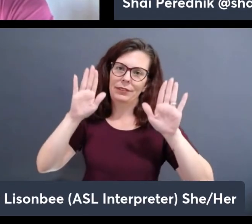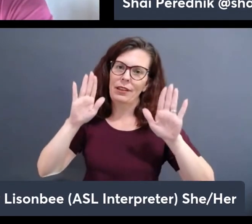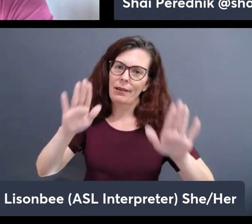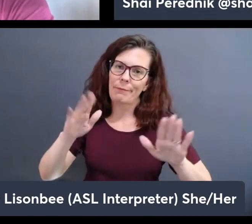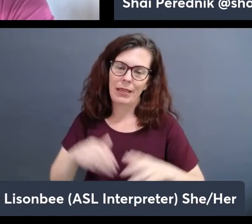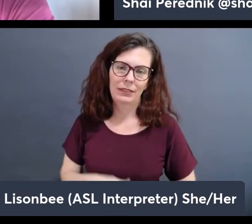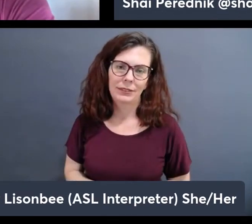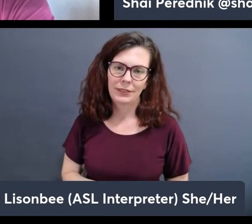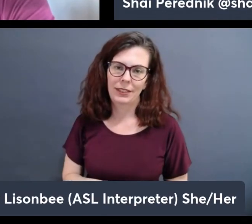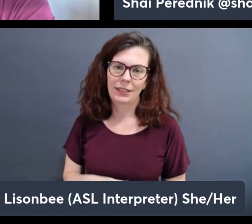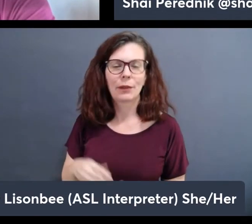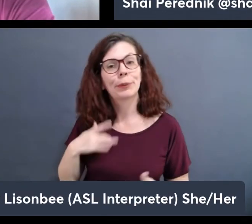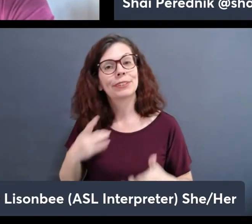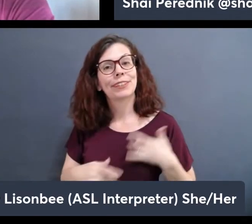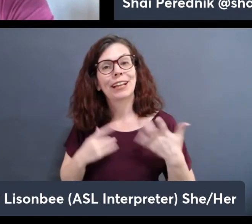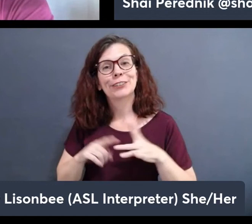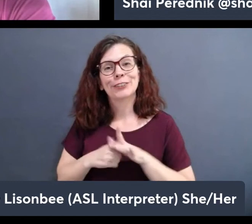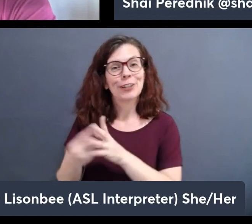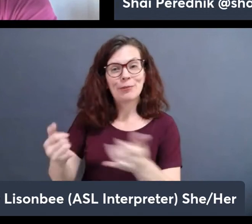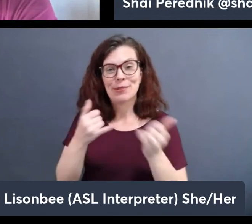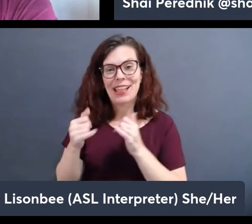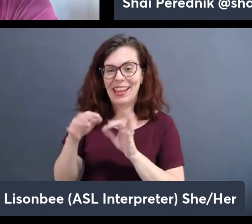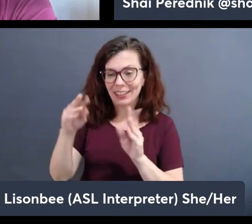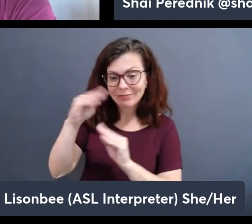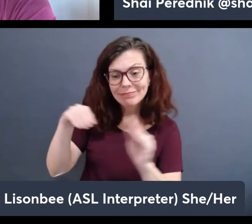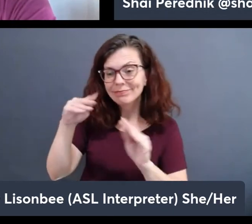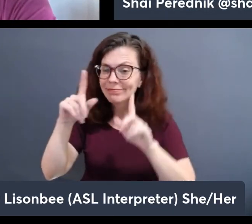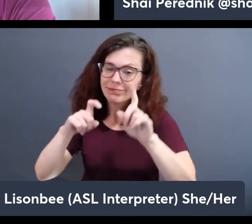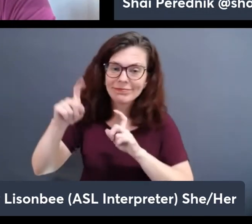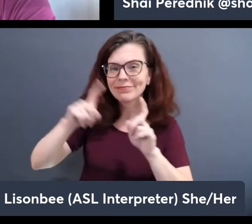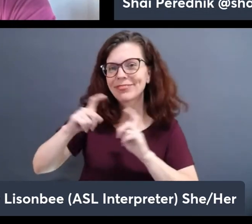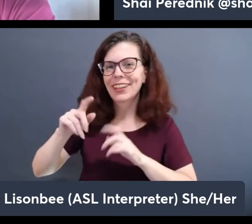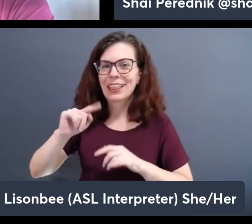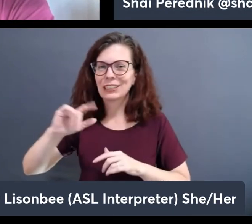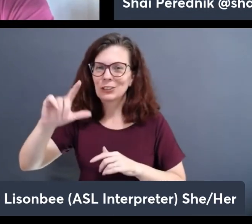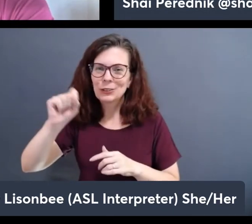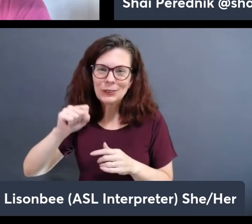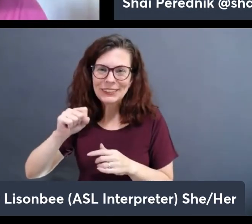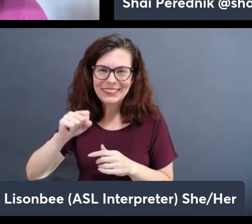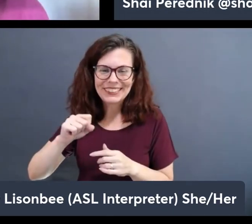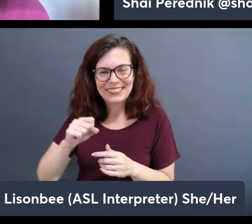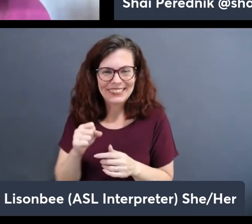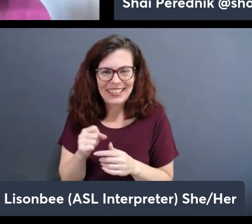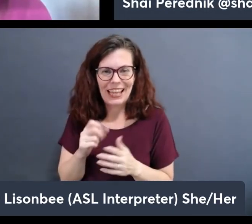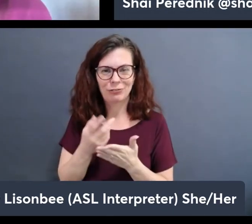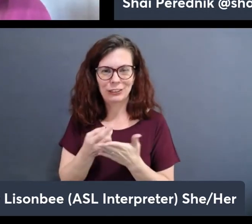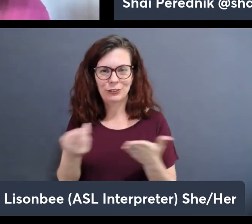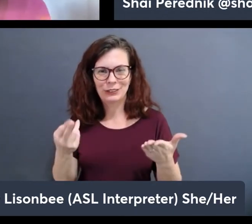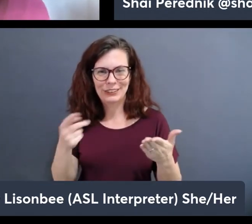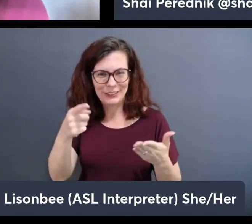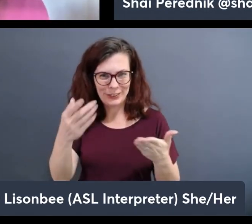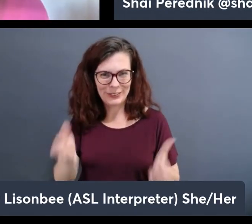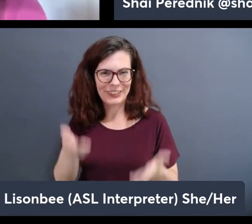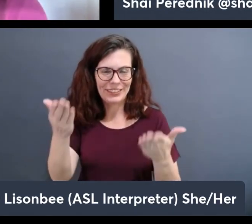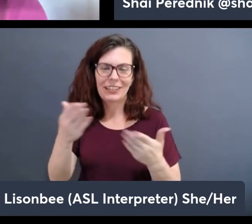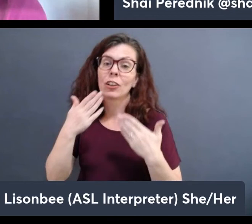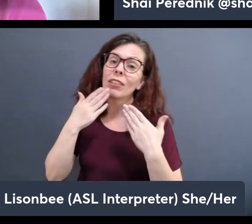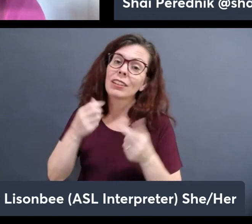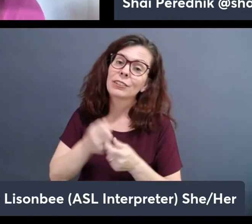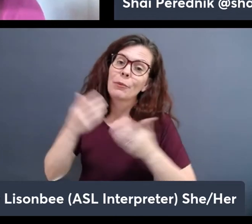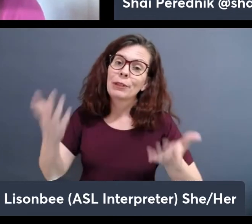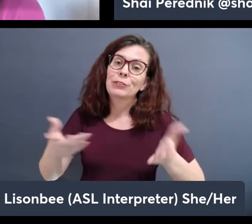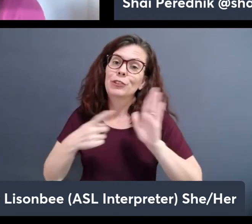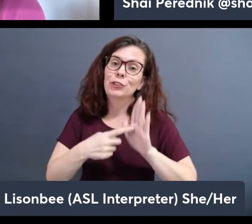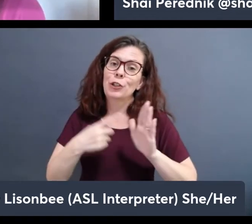I'm excited to start playing around with this, start using some of the tools and resources that you suggested. So thanks so much for showing this